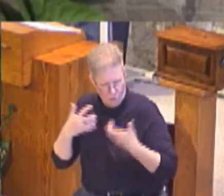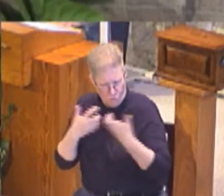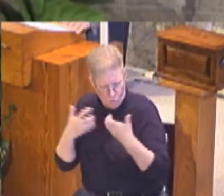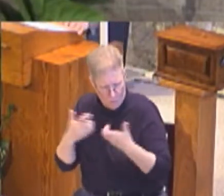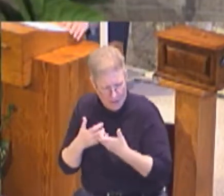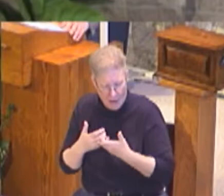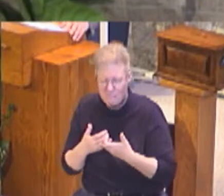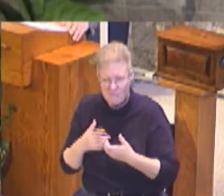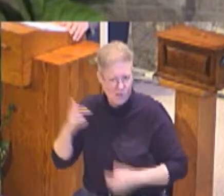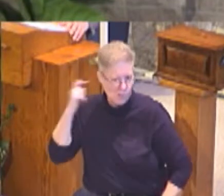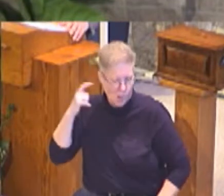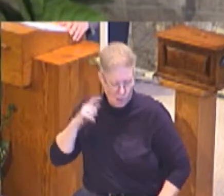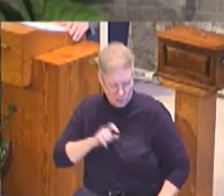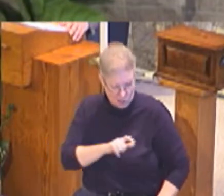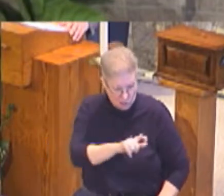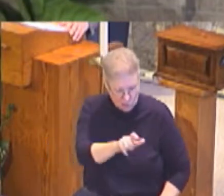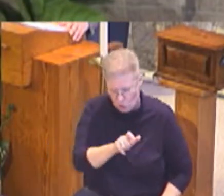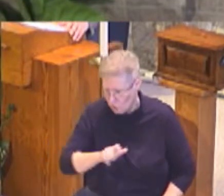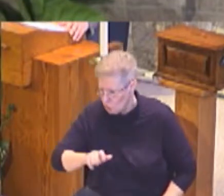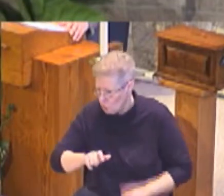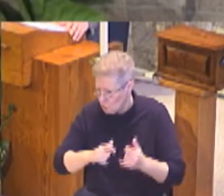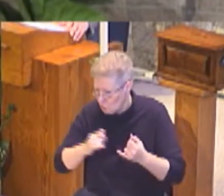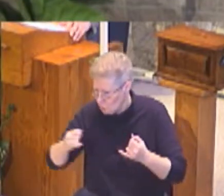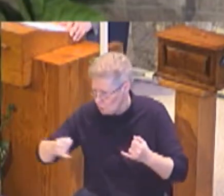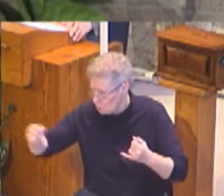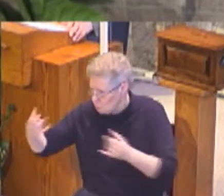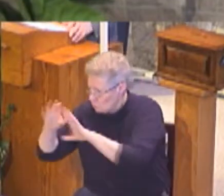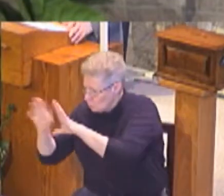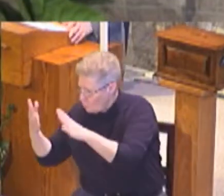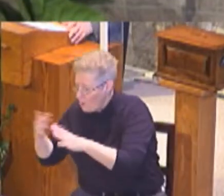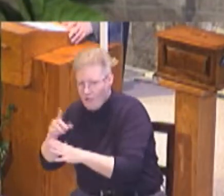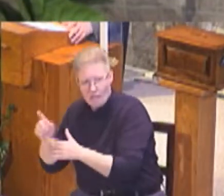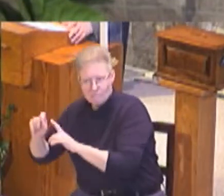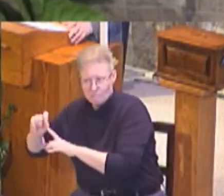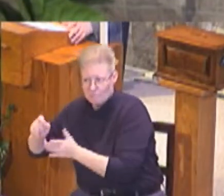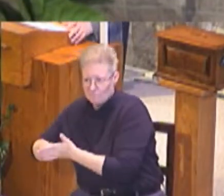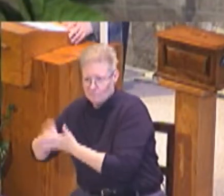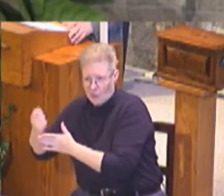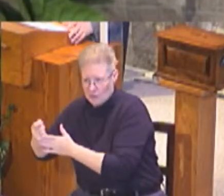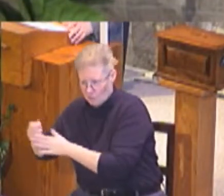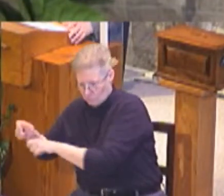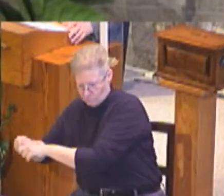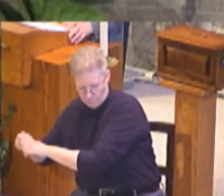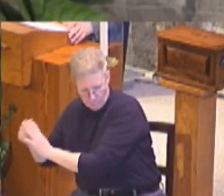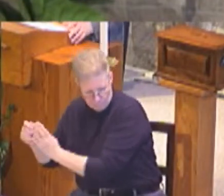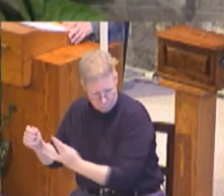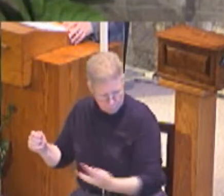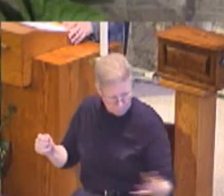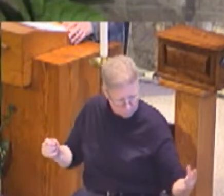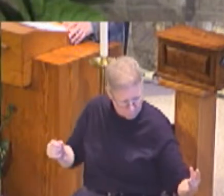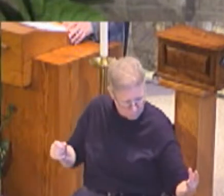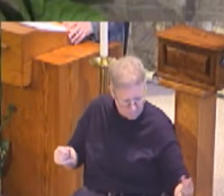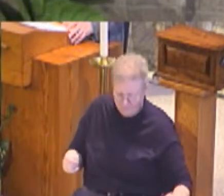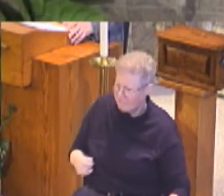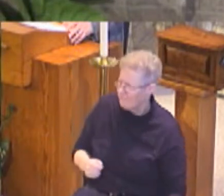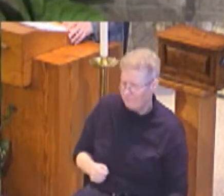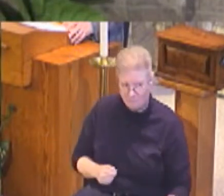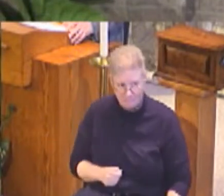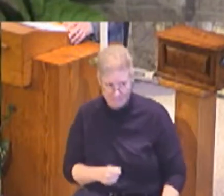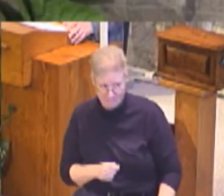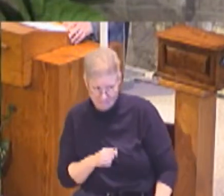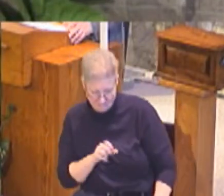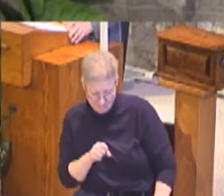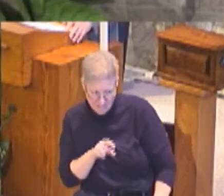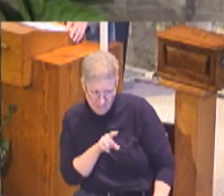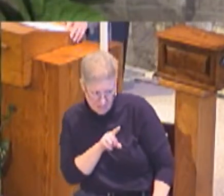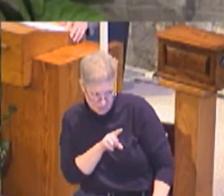Yes, Mom, I did that too. Do you still love me? After a moment's pause, she said, well,